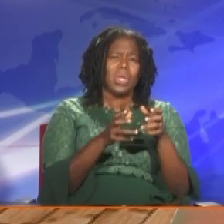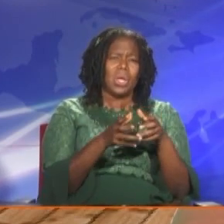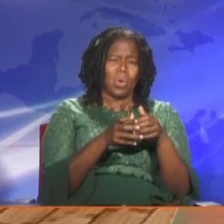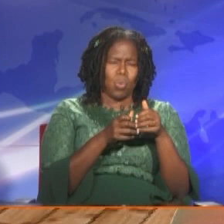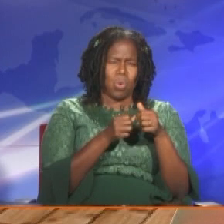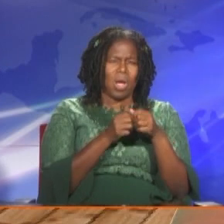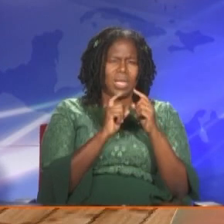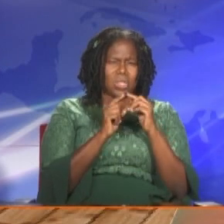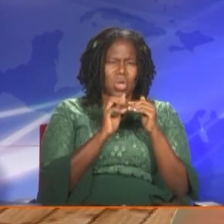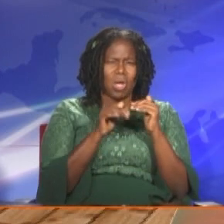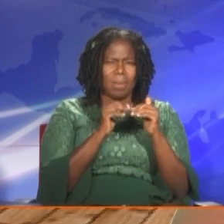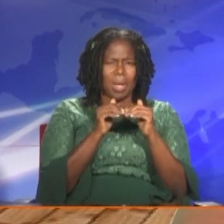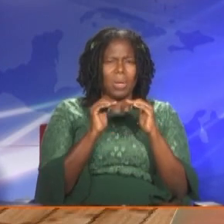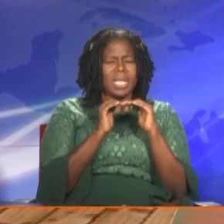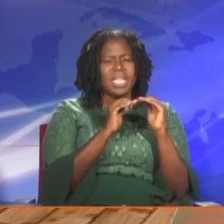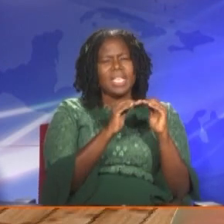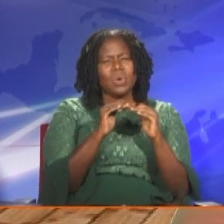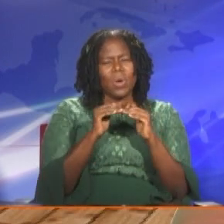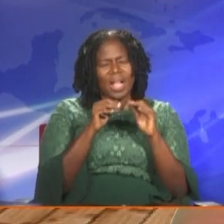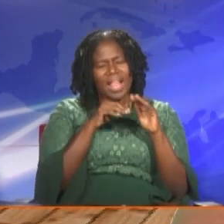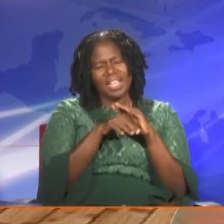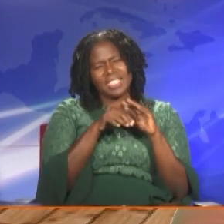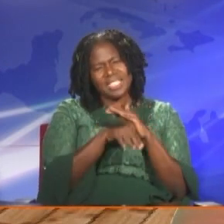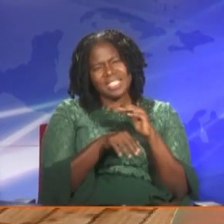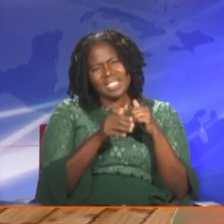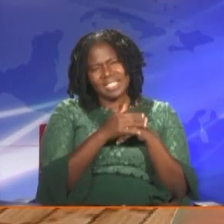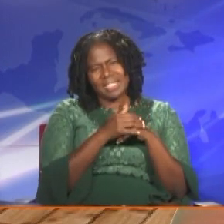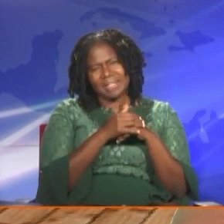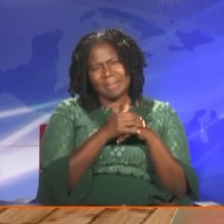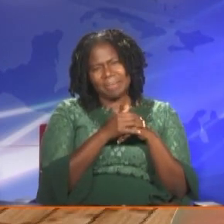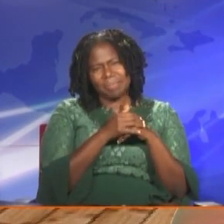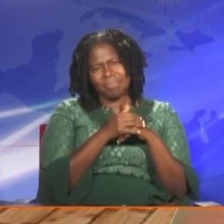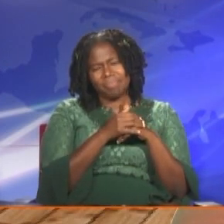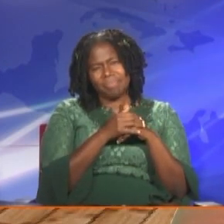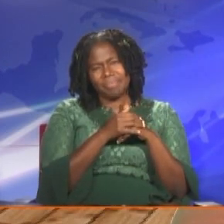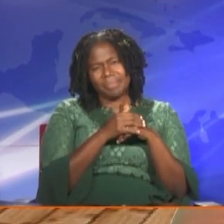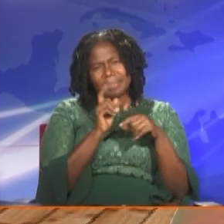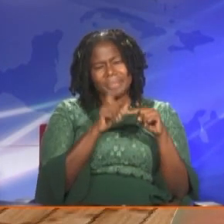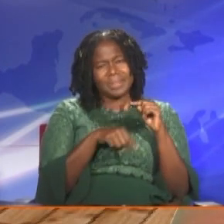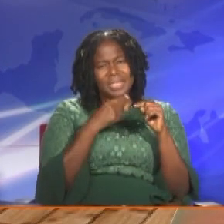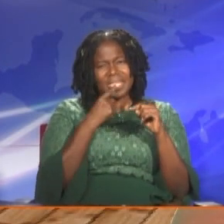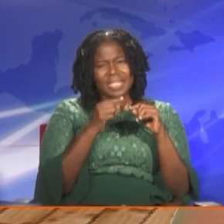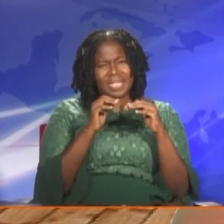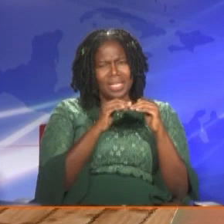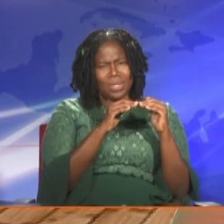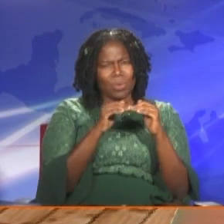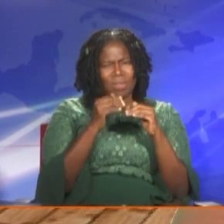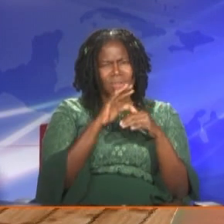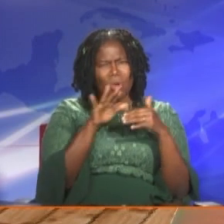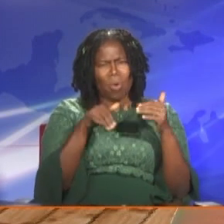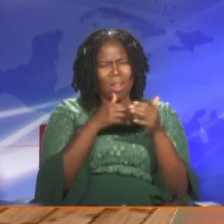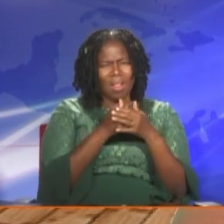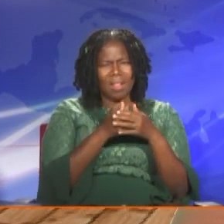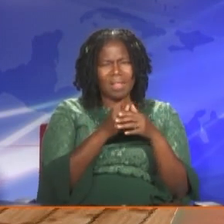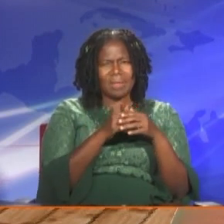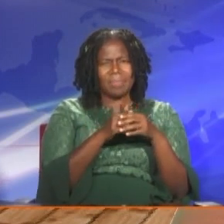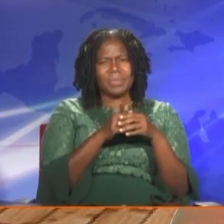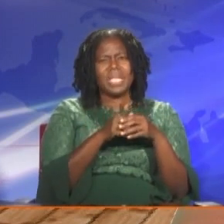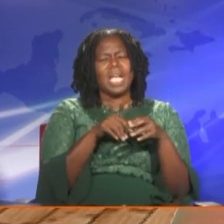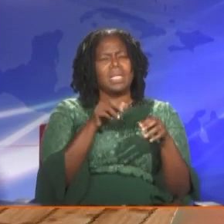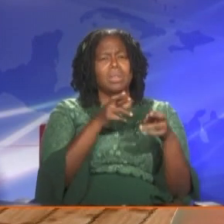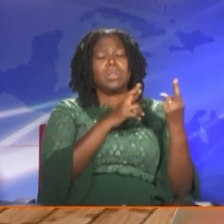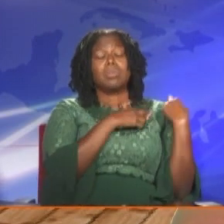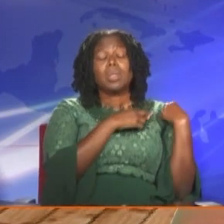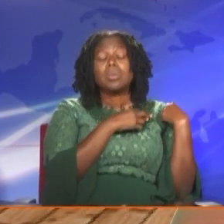equal access, you can't just say, well, it's available for everybody, and therefore it is the responsibility of your parents to get your